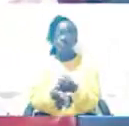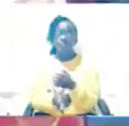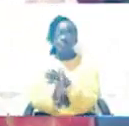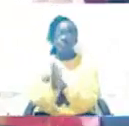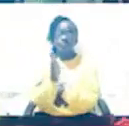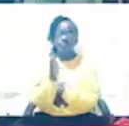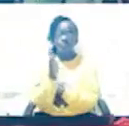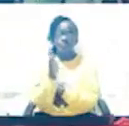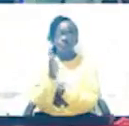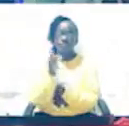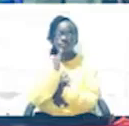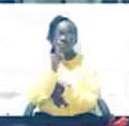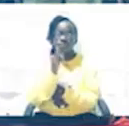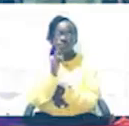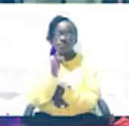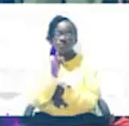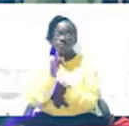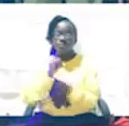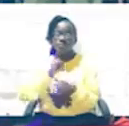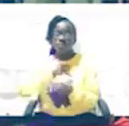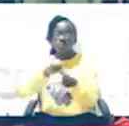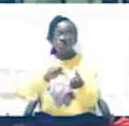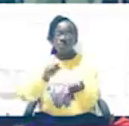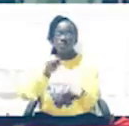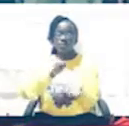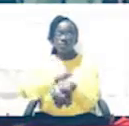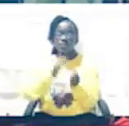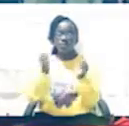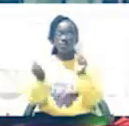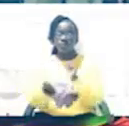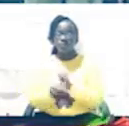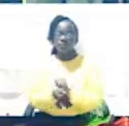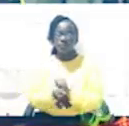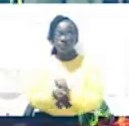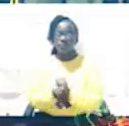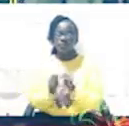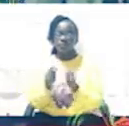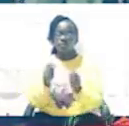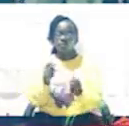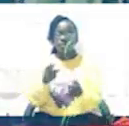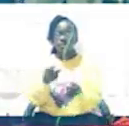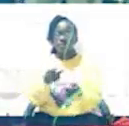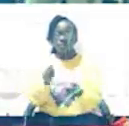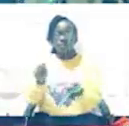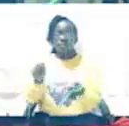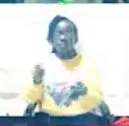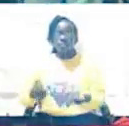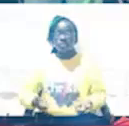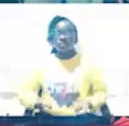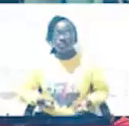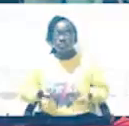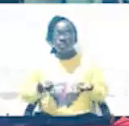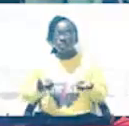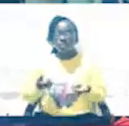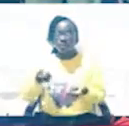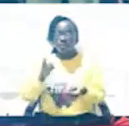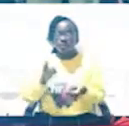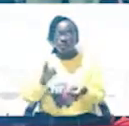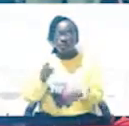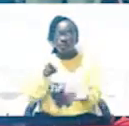God is about to change the destiny of this place for good.